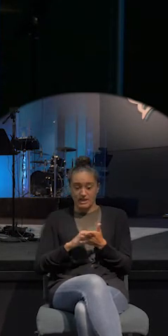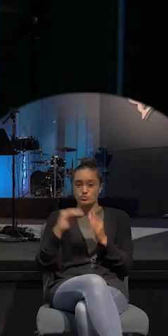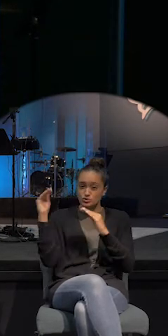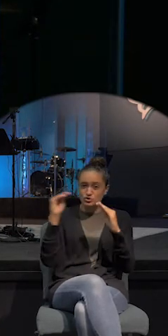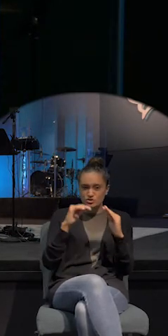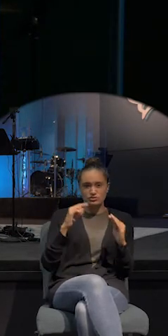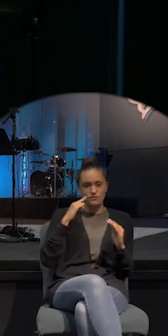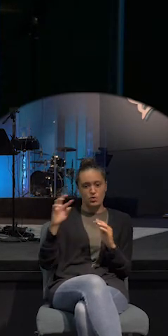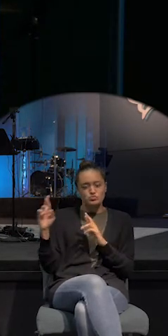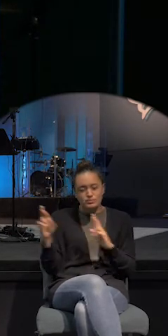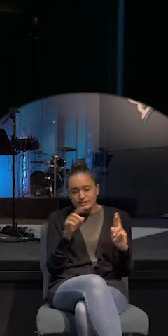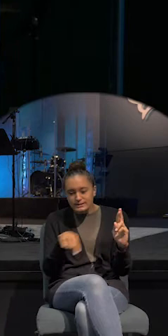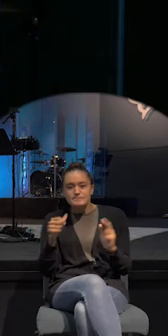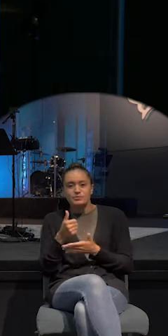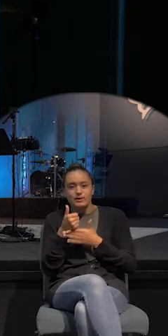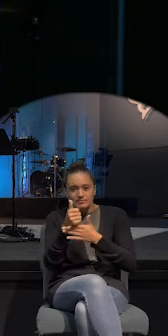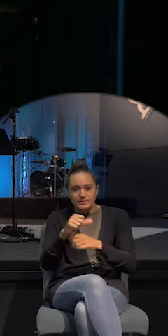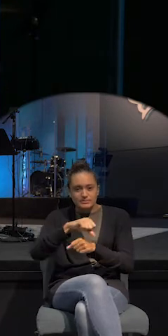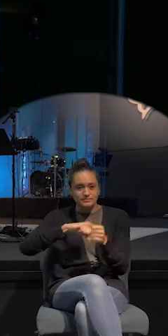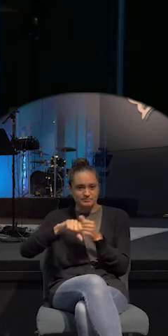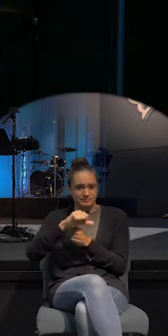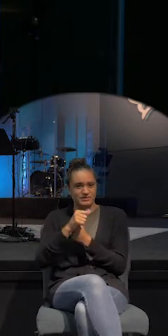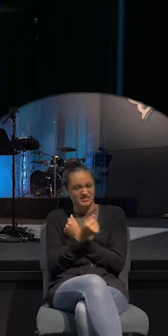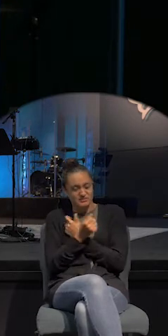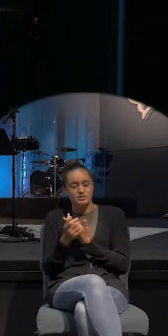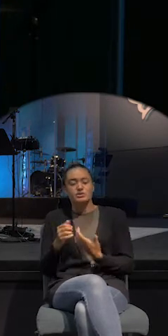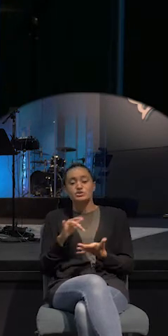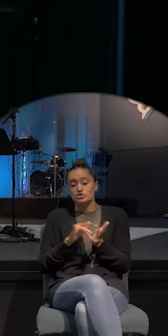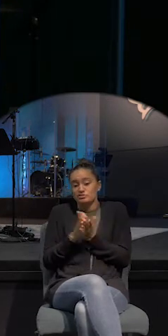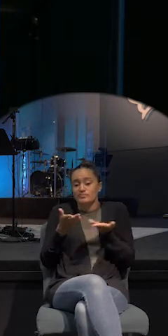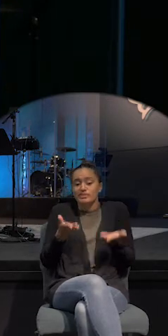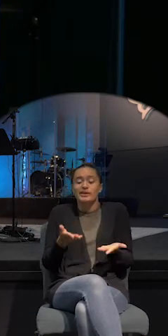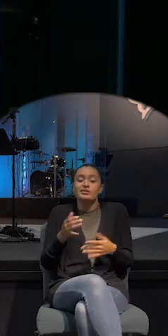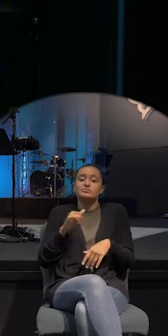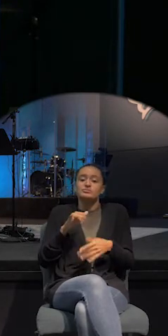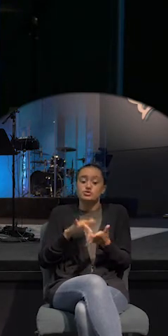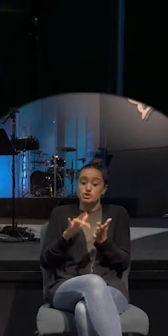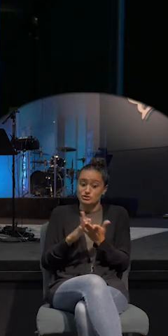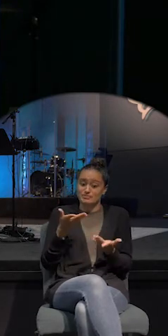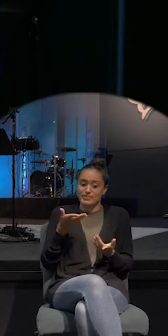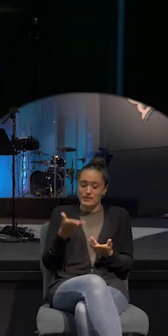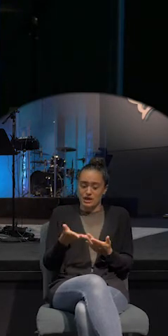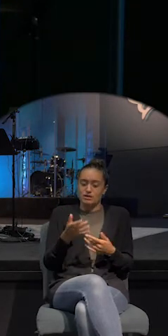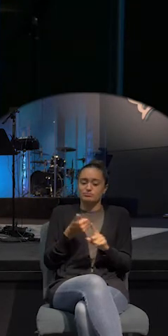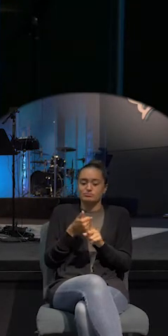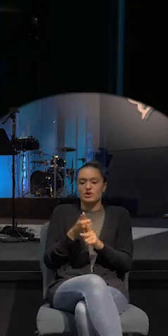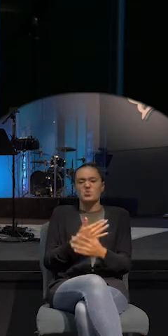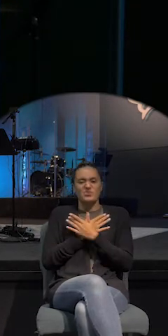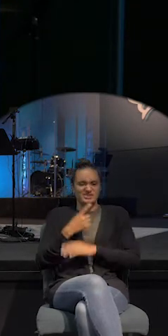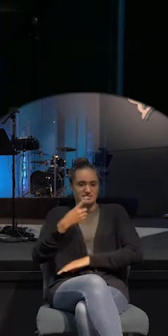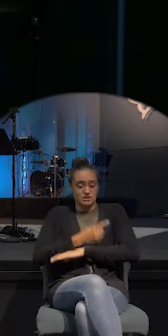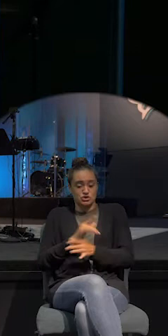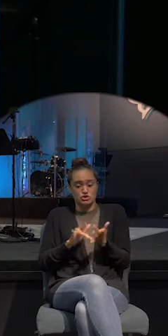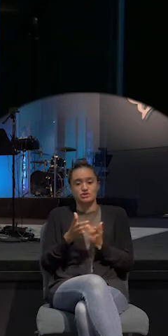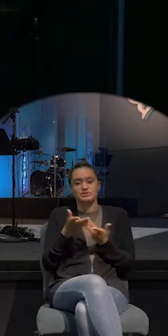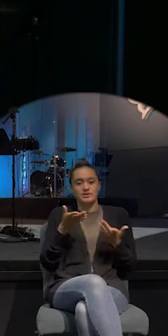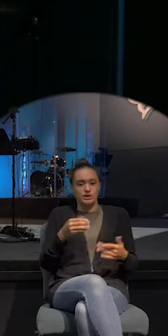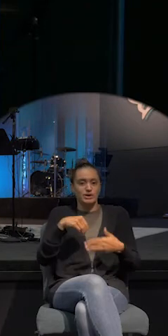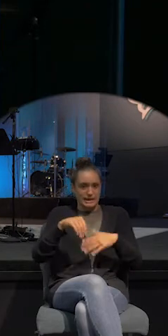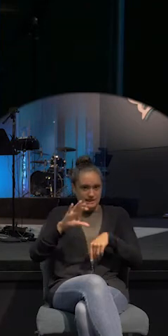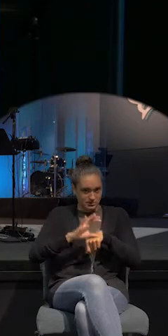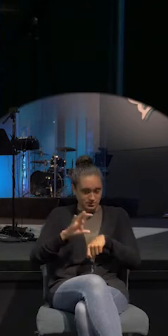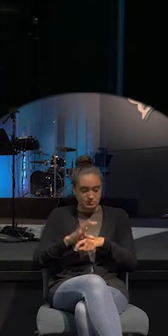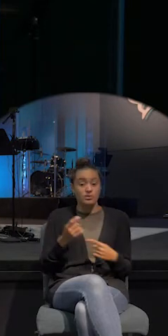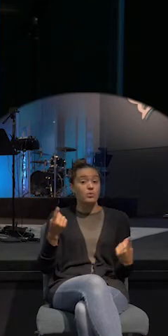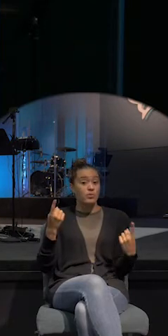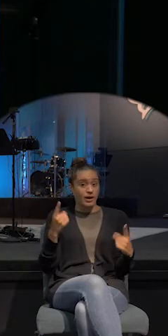them to do. And so Jesus is there, and it's a Sabbath day. It's a Shabbat. It's a Sabbath day. And Jesus is there in the synagogue. And